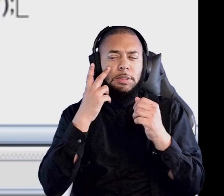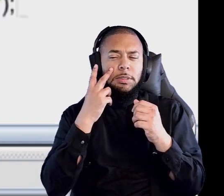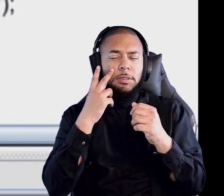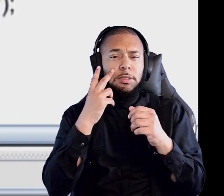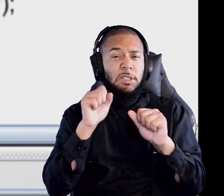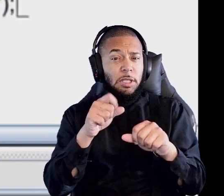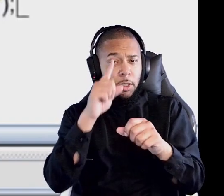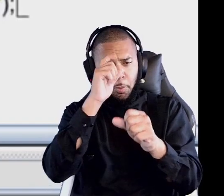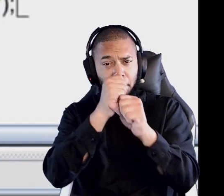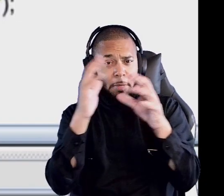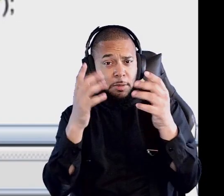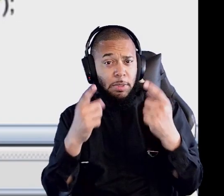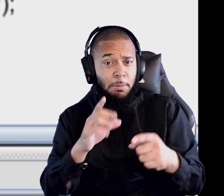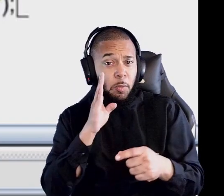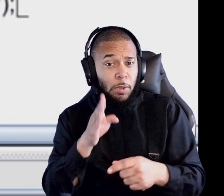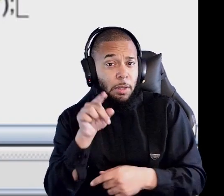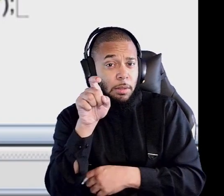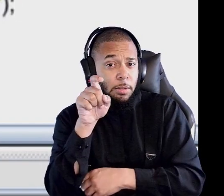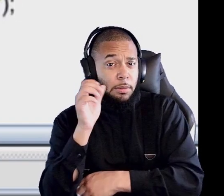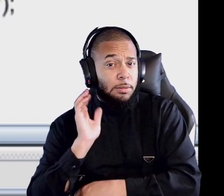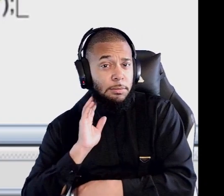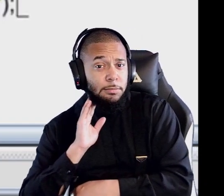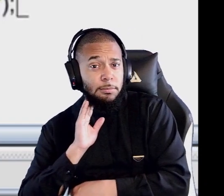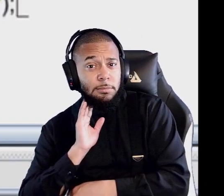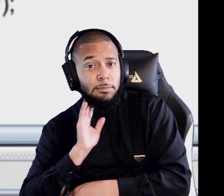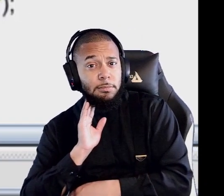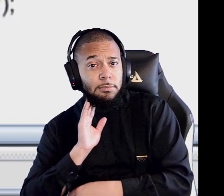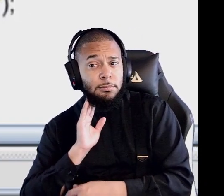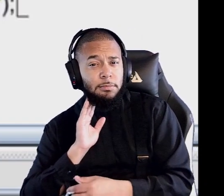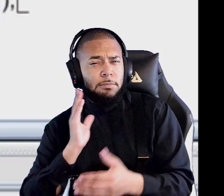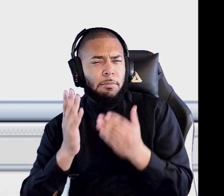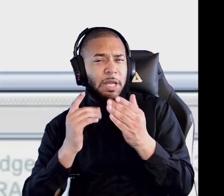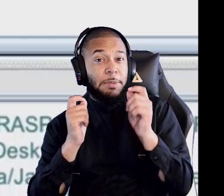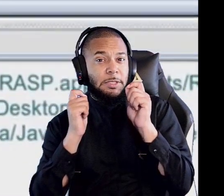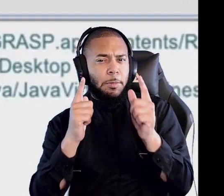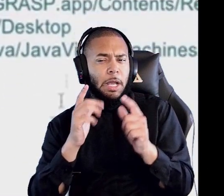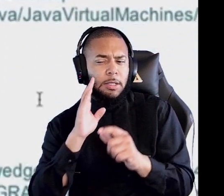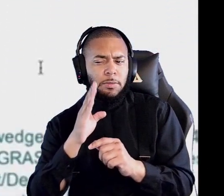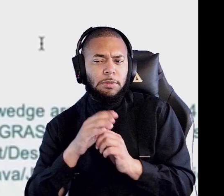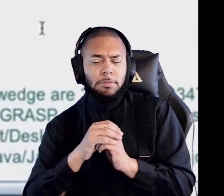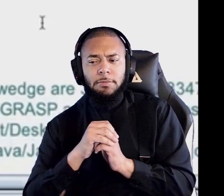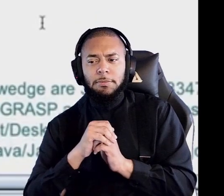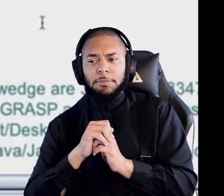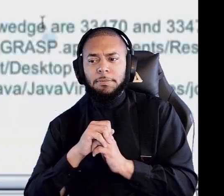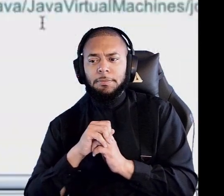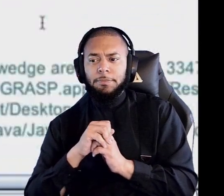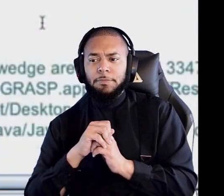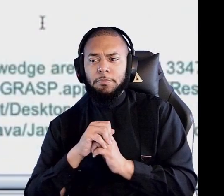you imagine what might happen? It might be surprising to you.